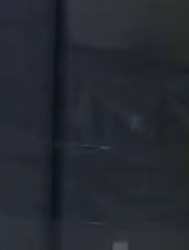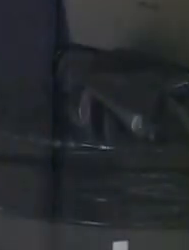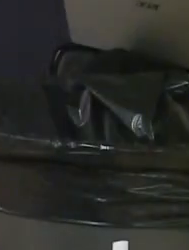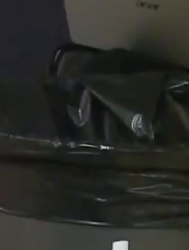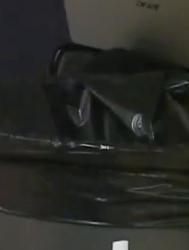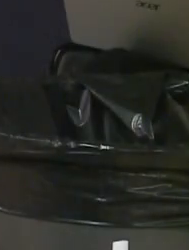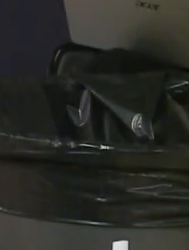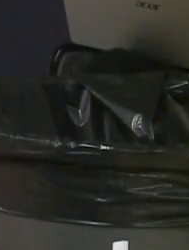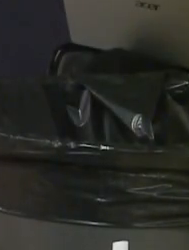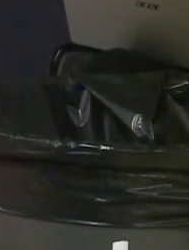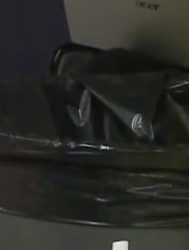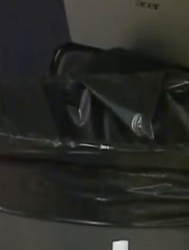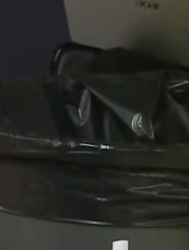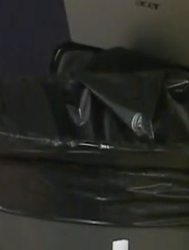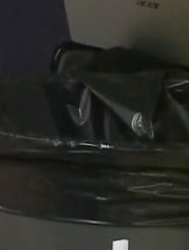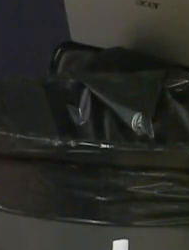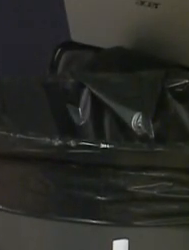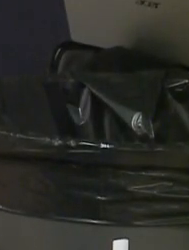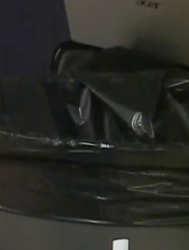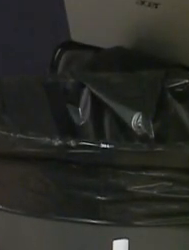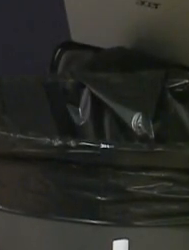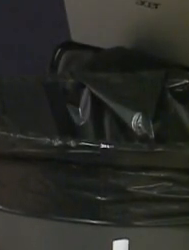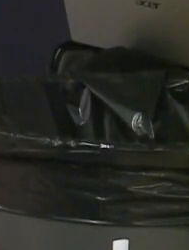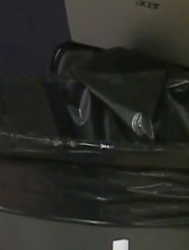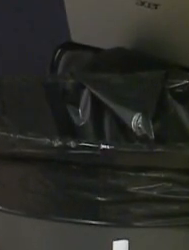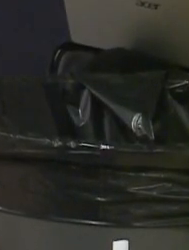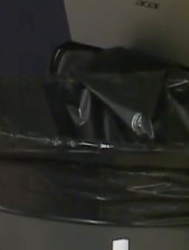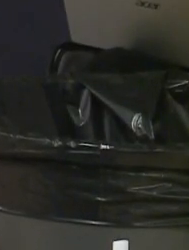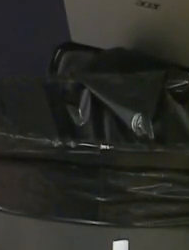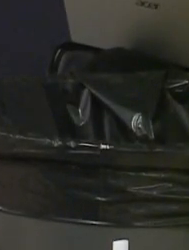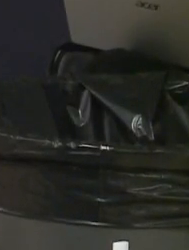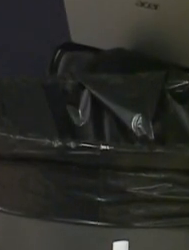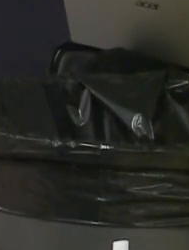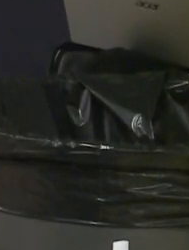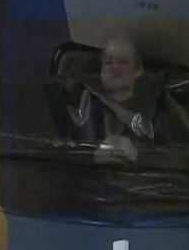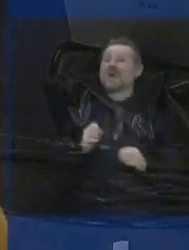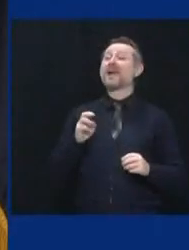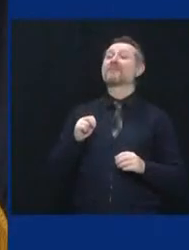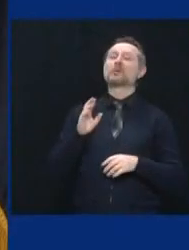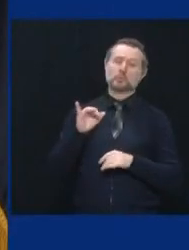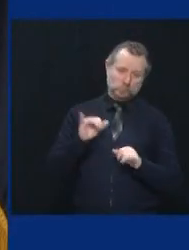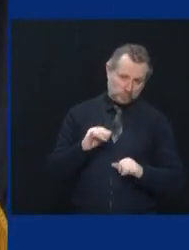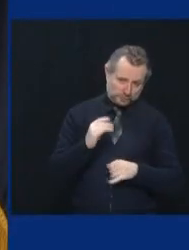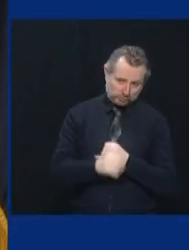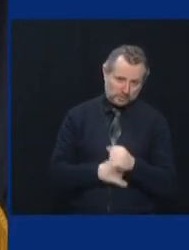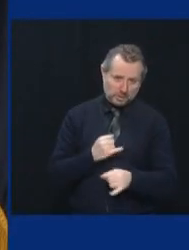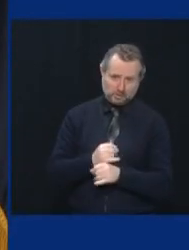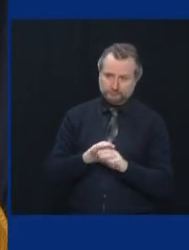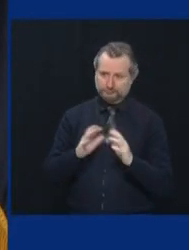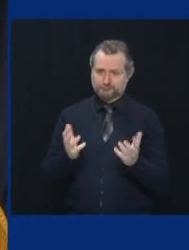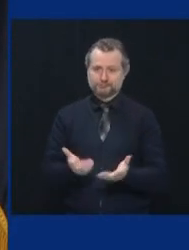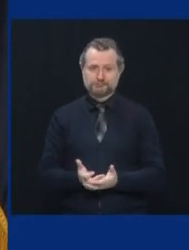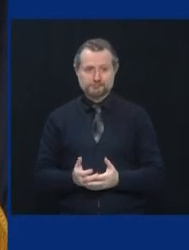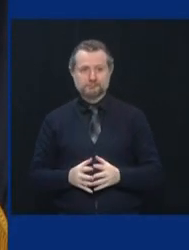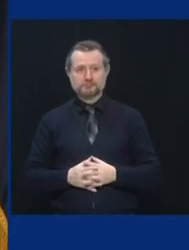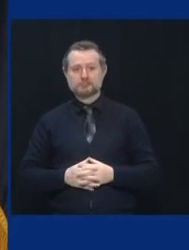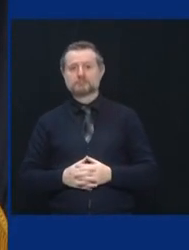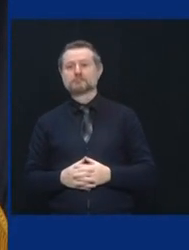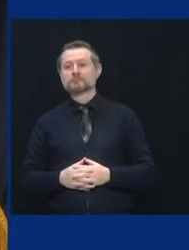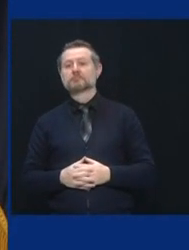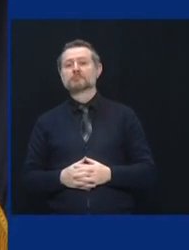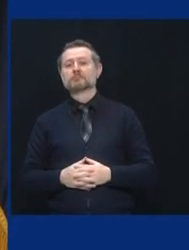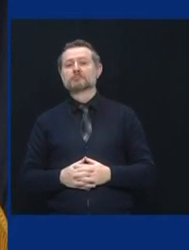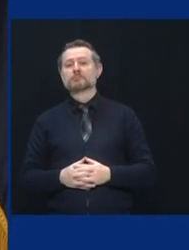York Times reporter asked him how he could then reconcile lifting the restrictions now. I don't know that we're ever going to see